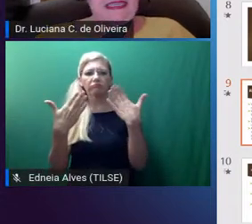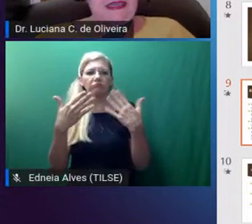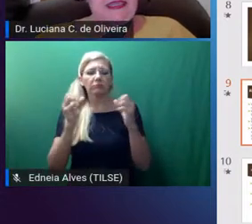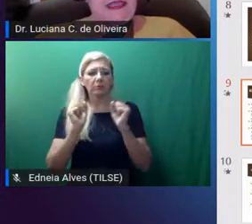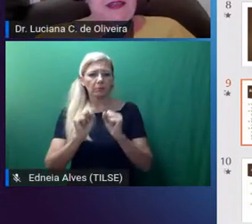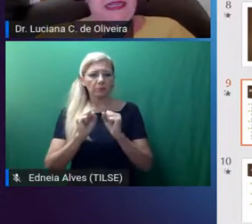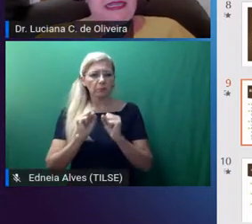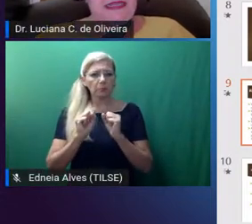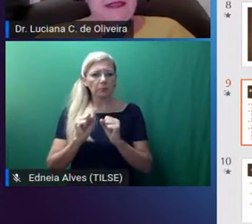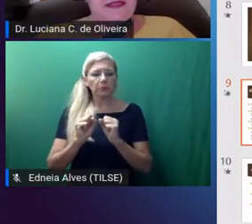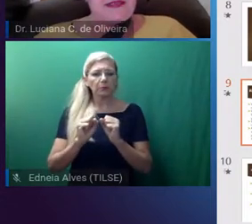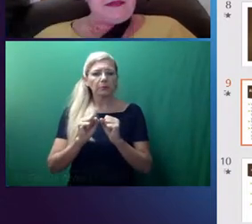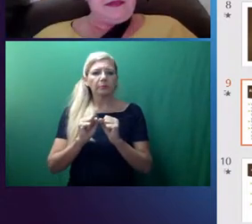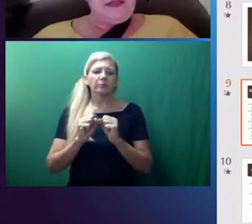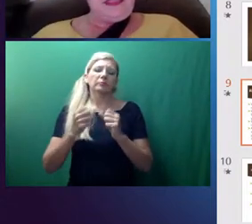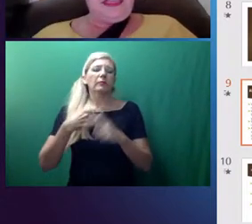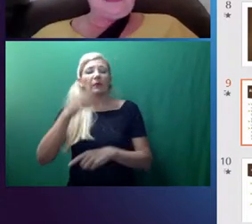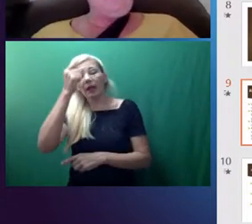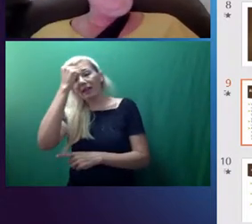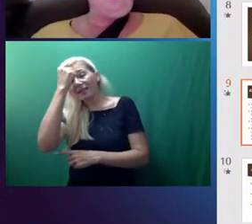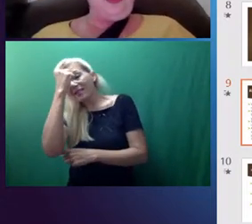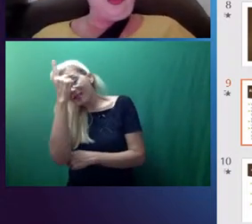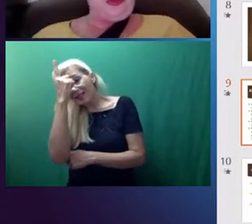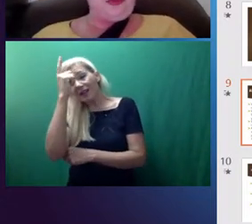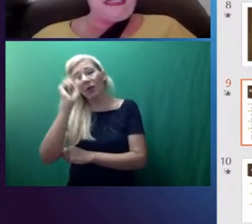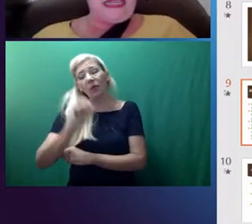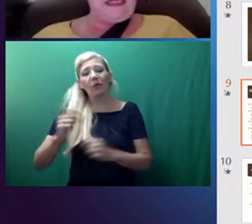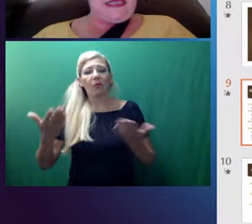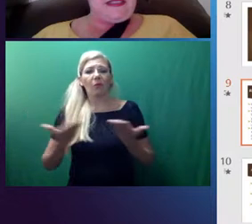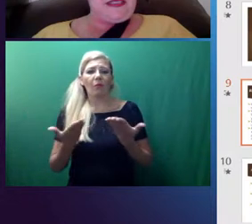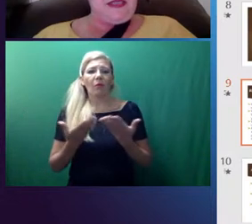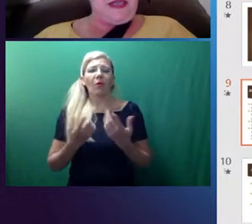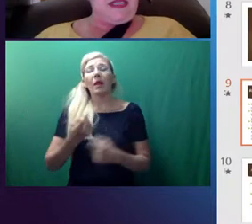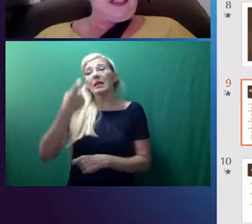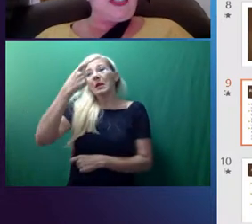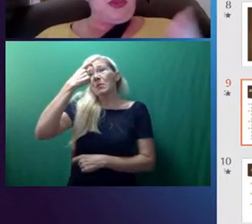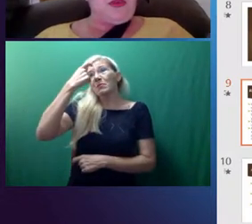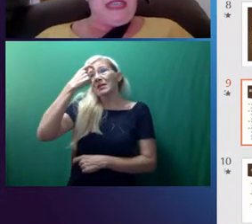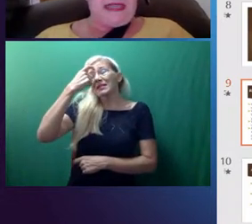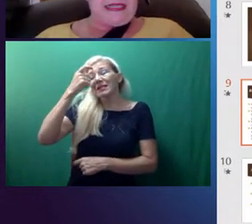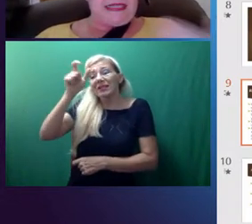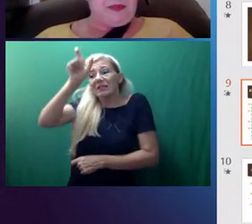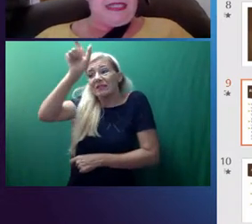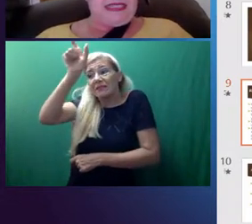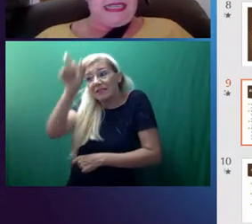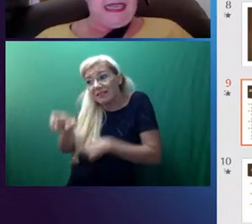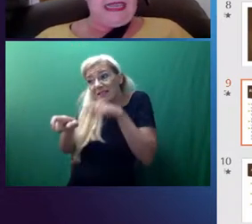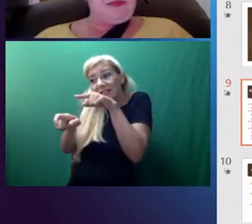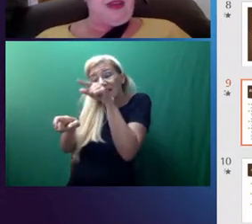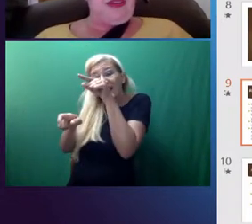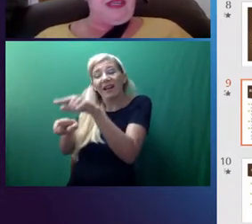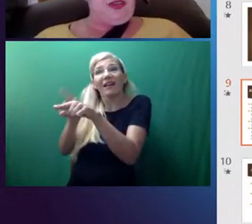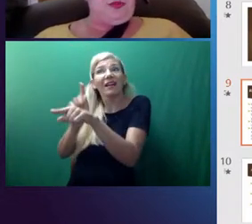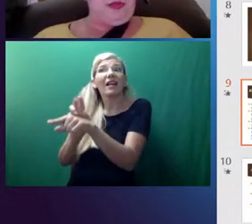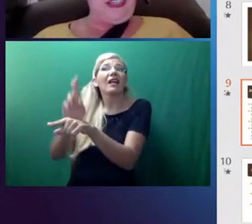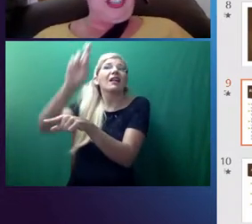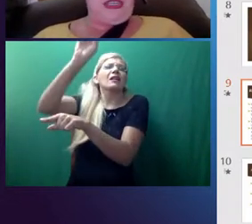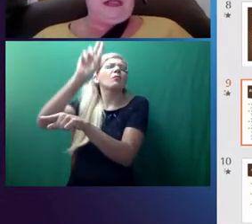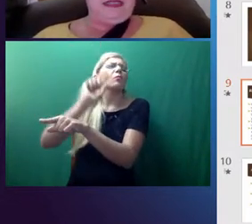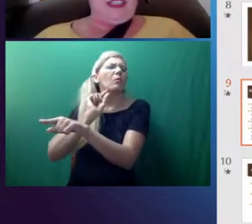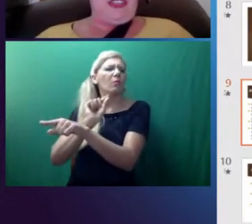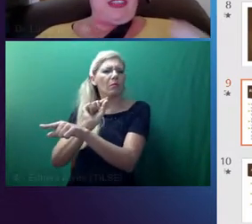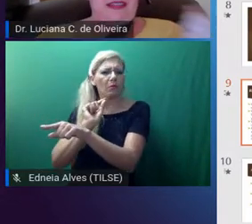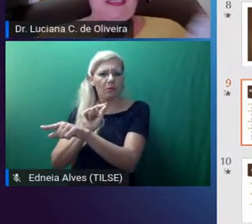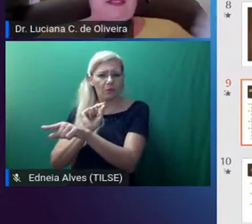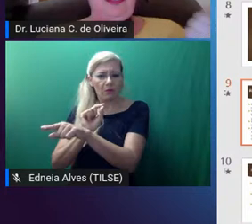But the idea here is think about who is represented. So, yes, somebody's saying American or